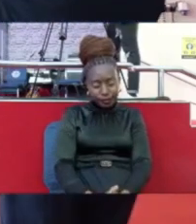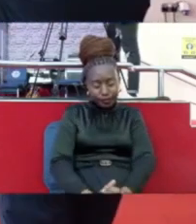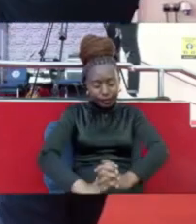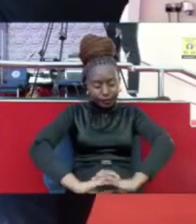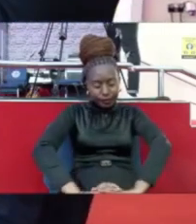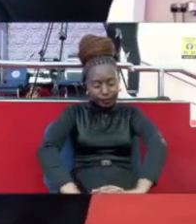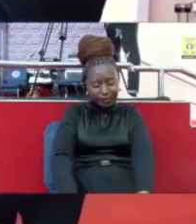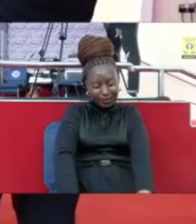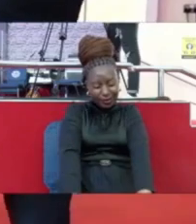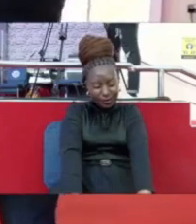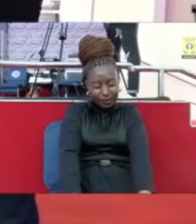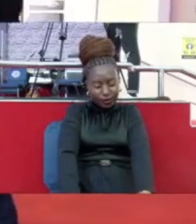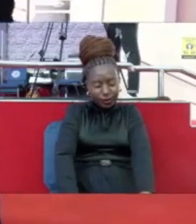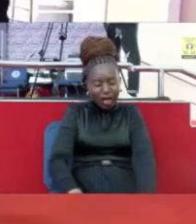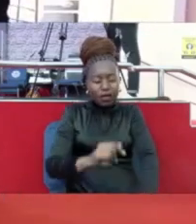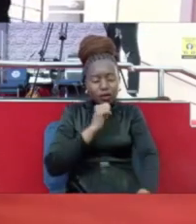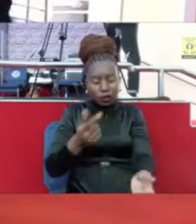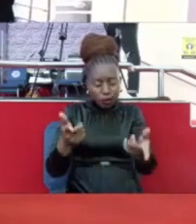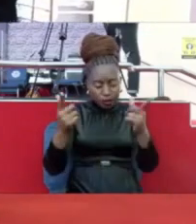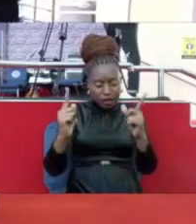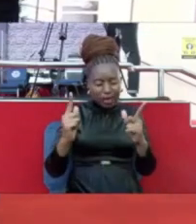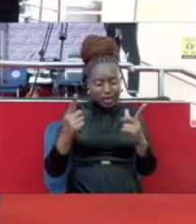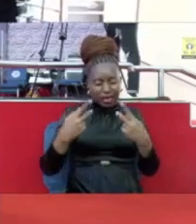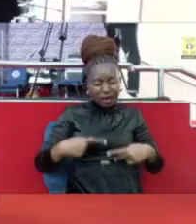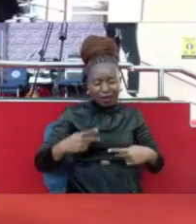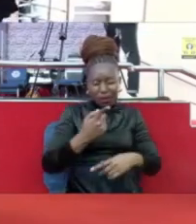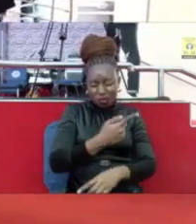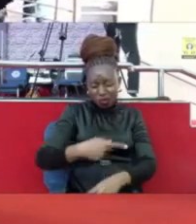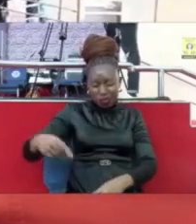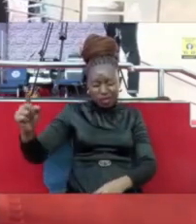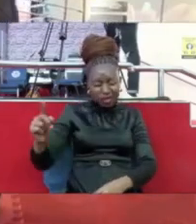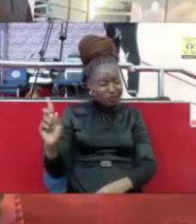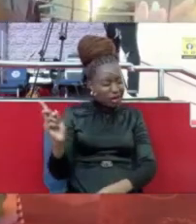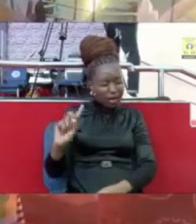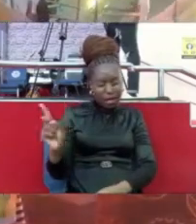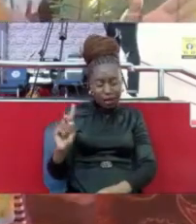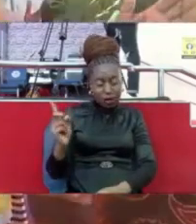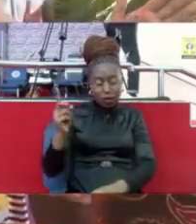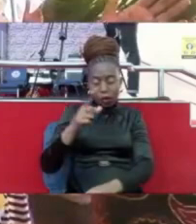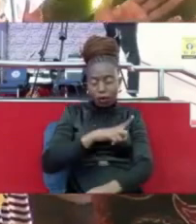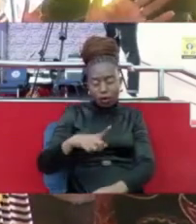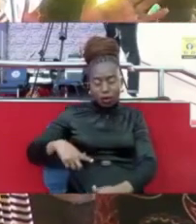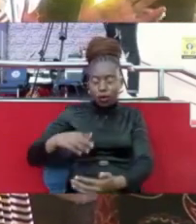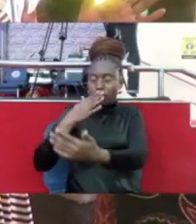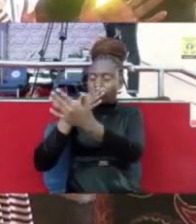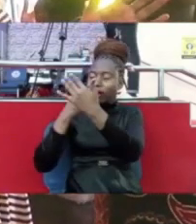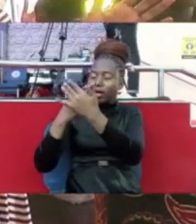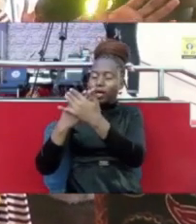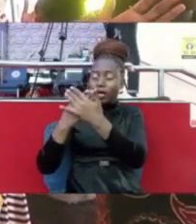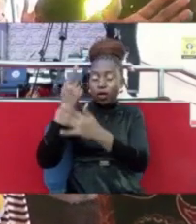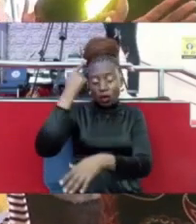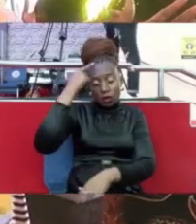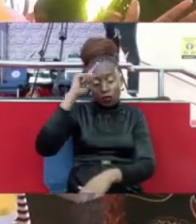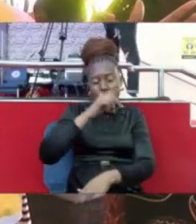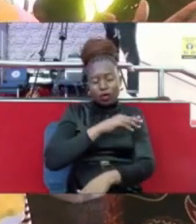wapite tu. That escape our notice. Bila kuwaona. Lord, we thank you. Tunakushukuru Mungu. For the souls.